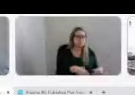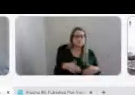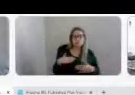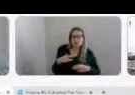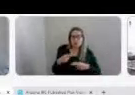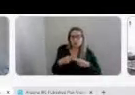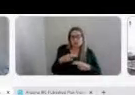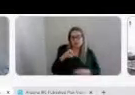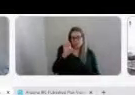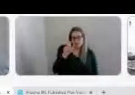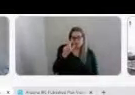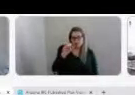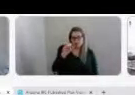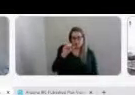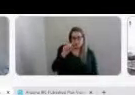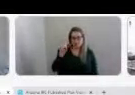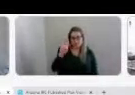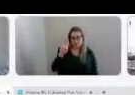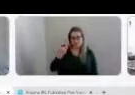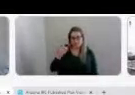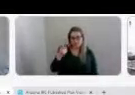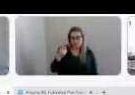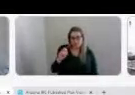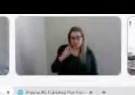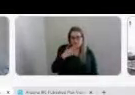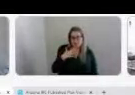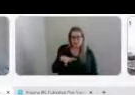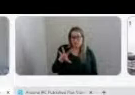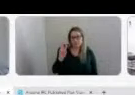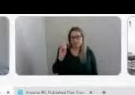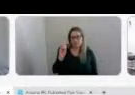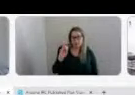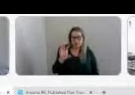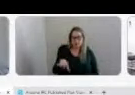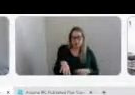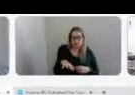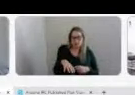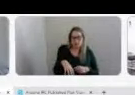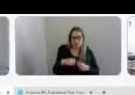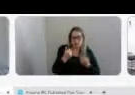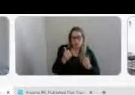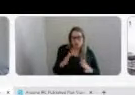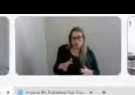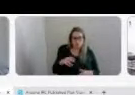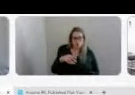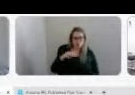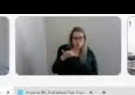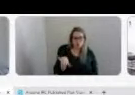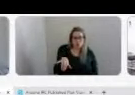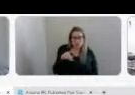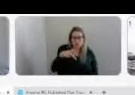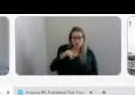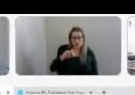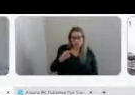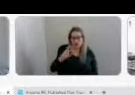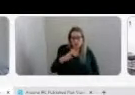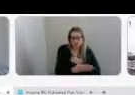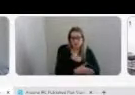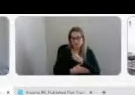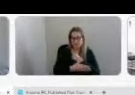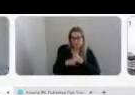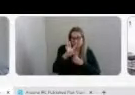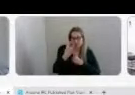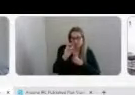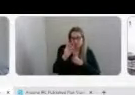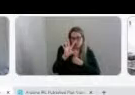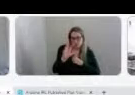my name is elizabeth packard and i'm a 50-year resident of arizona and pima county has been my home for the last 45 years i have